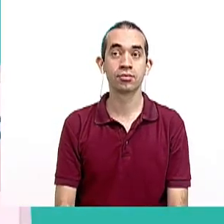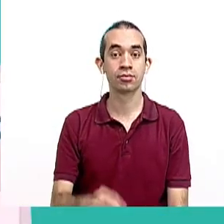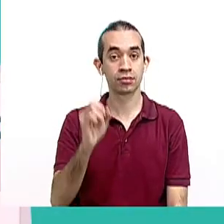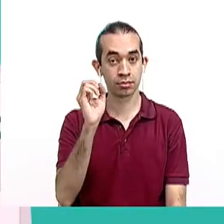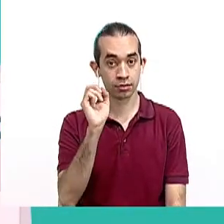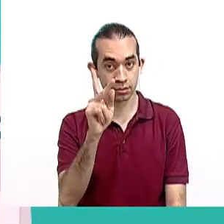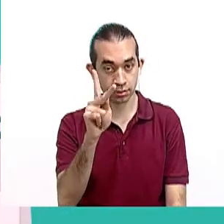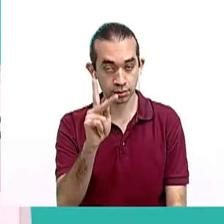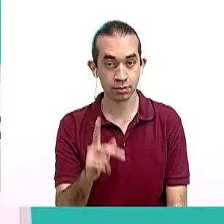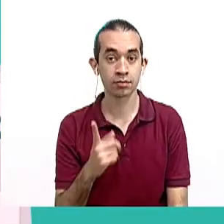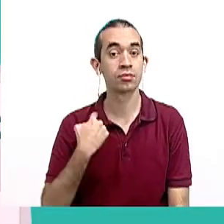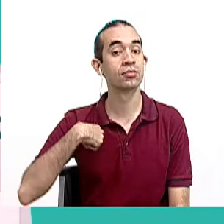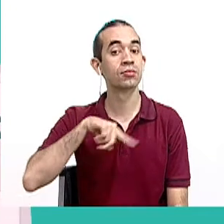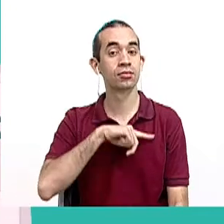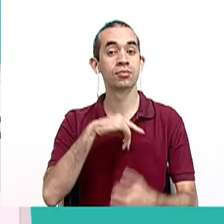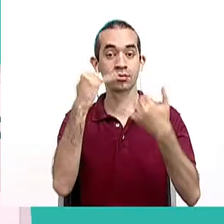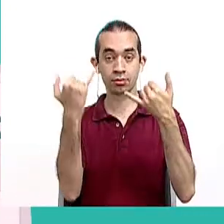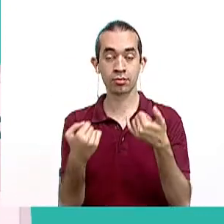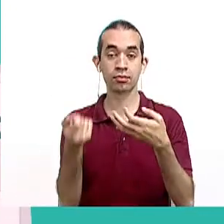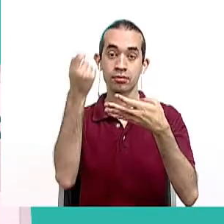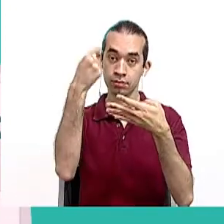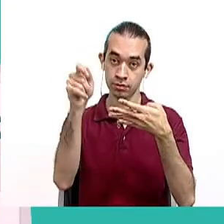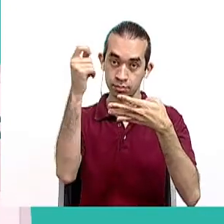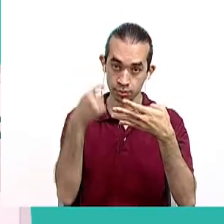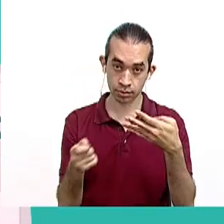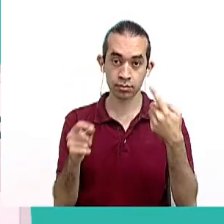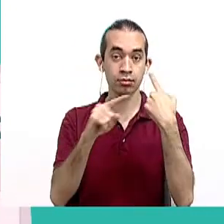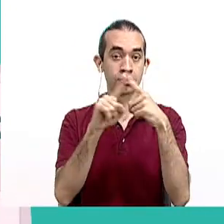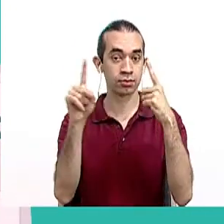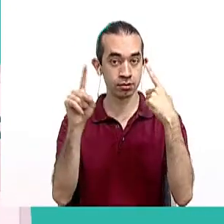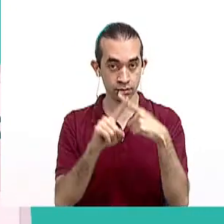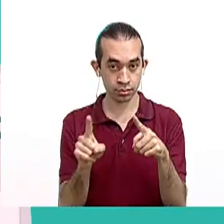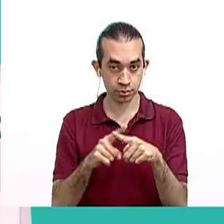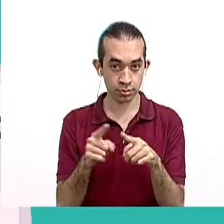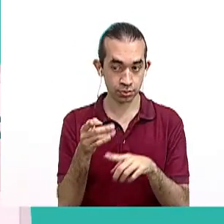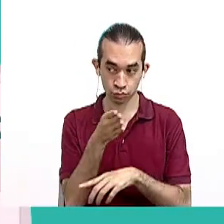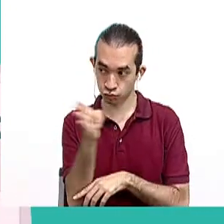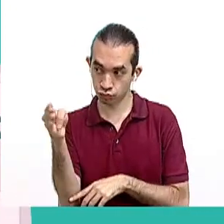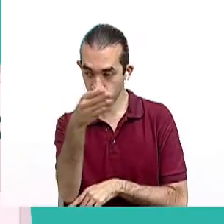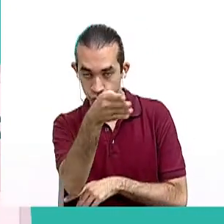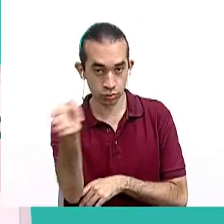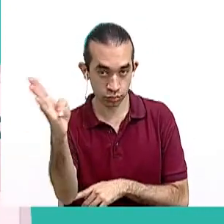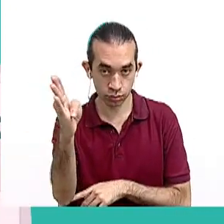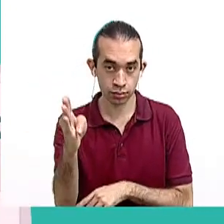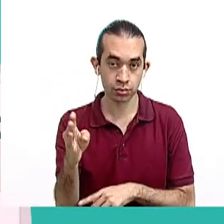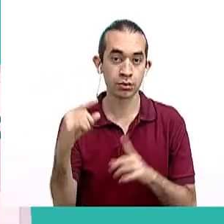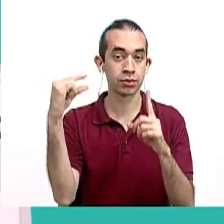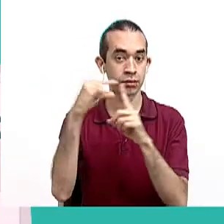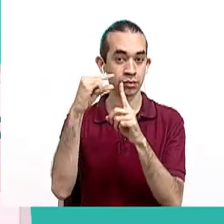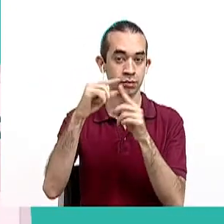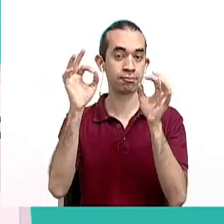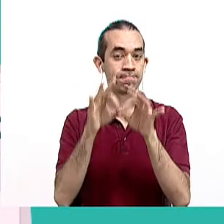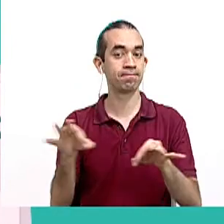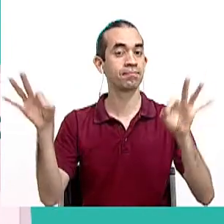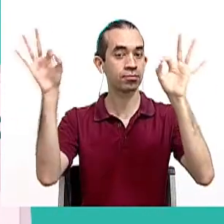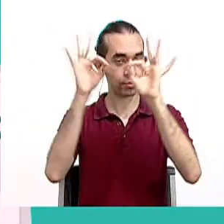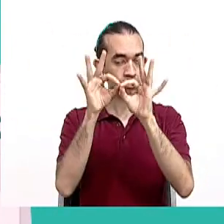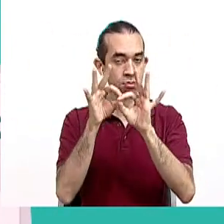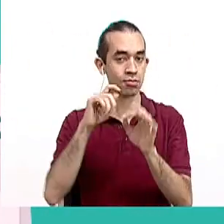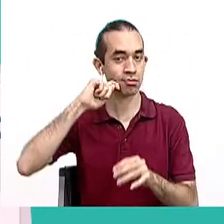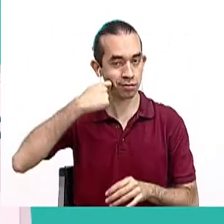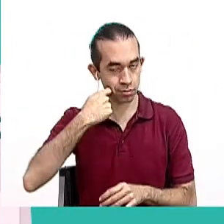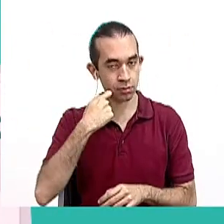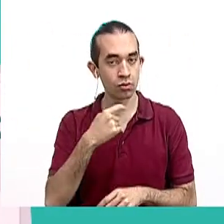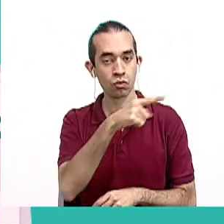Okay, so we are going to check all the directions you listen to, all those keywords, and you are going